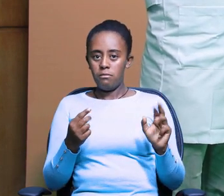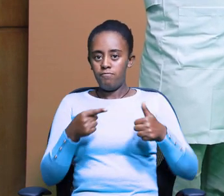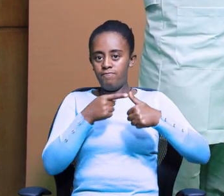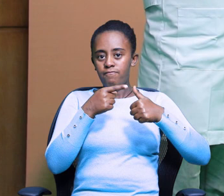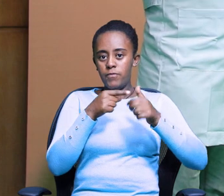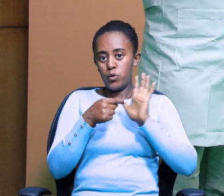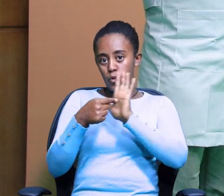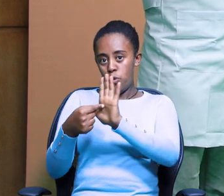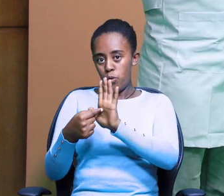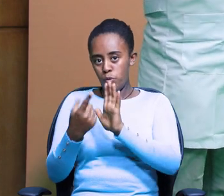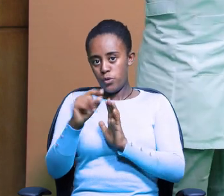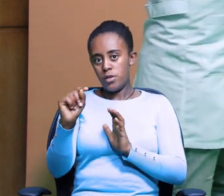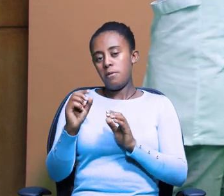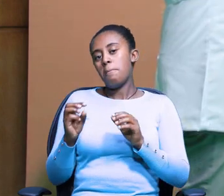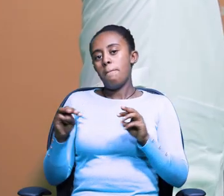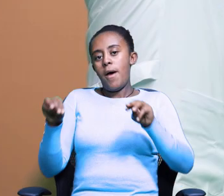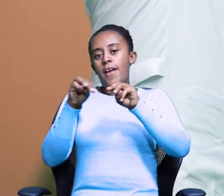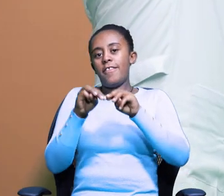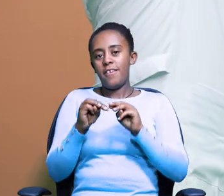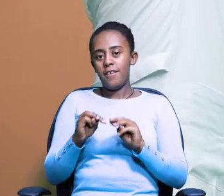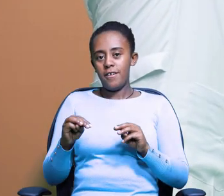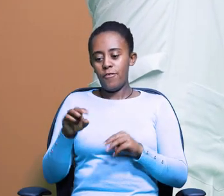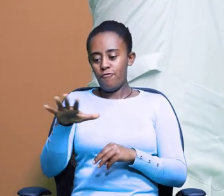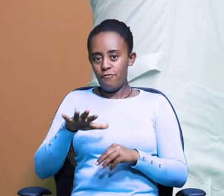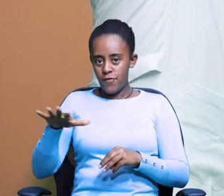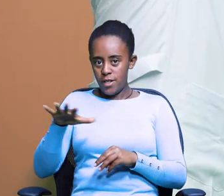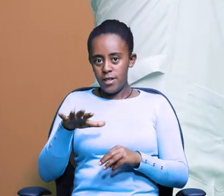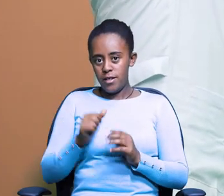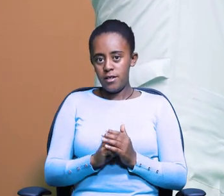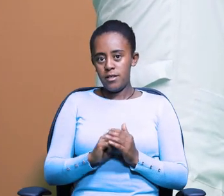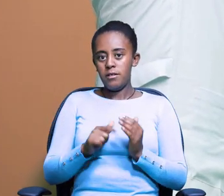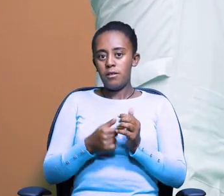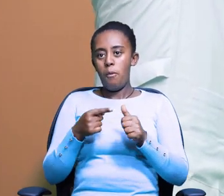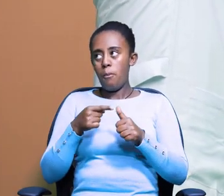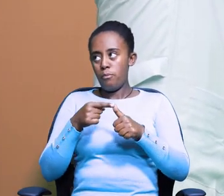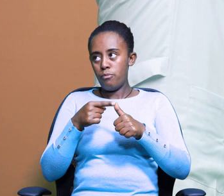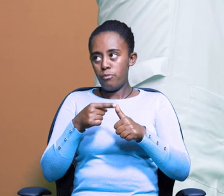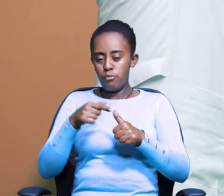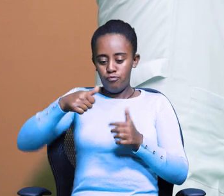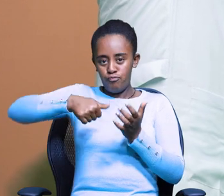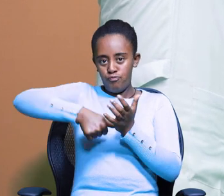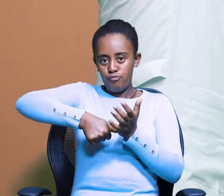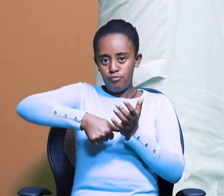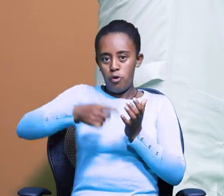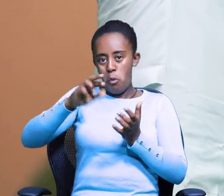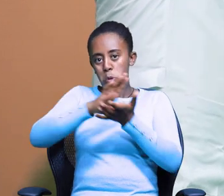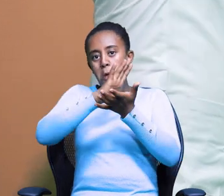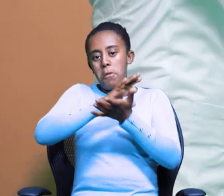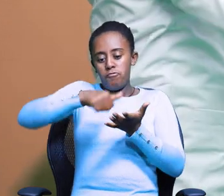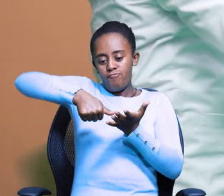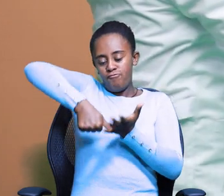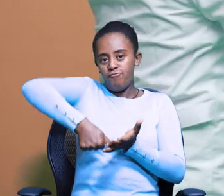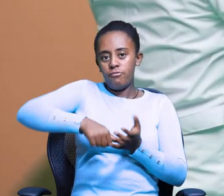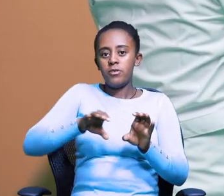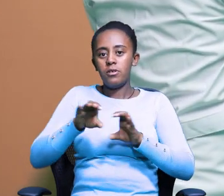finger shows the direction of the magnetic field. So, while I point this my finger toward this board or the paper,